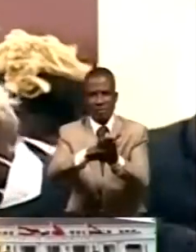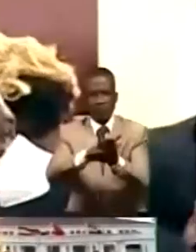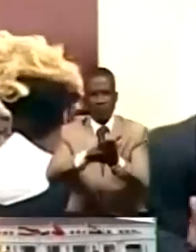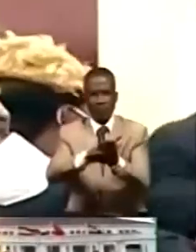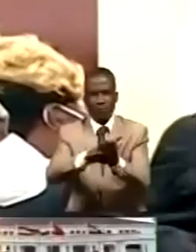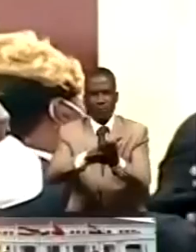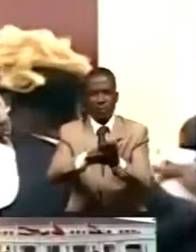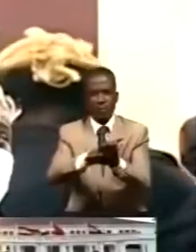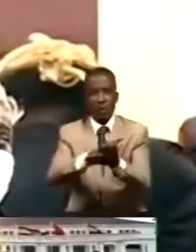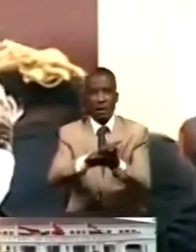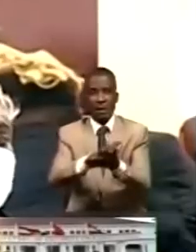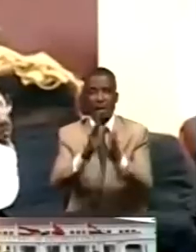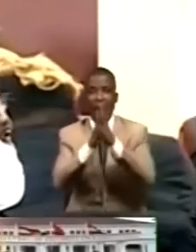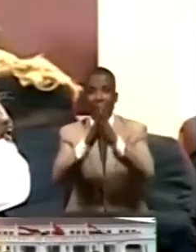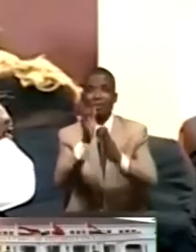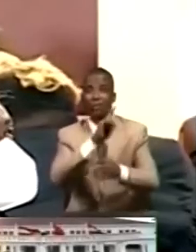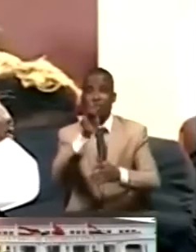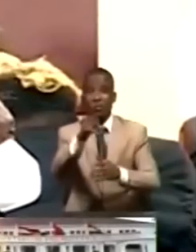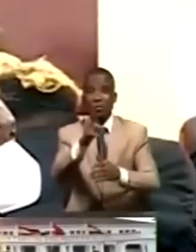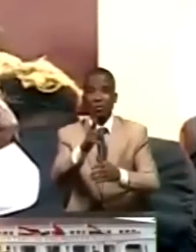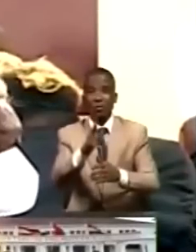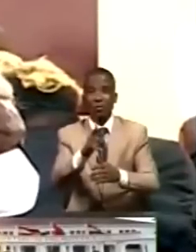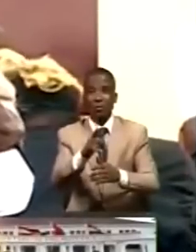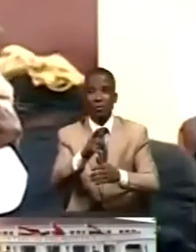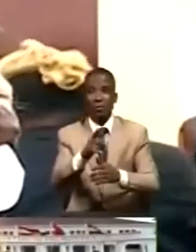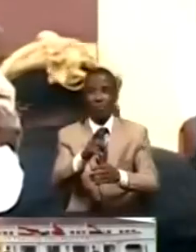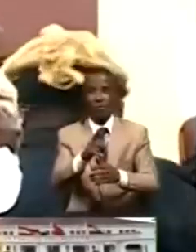of the schedule. I'm putting that to you.